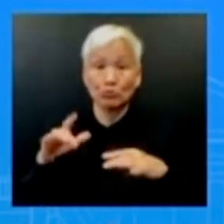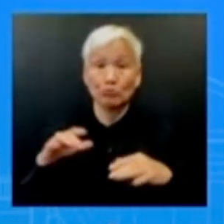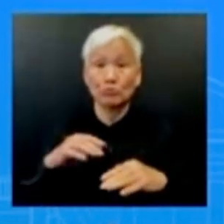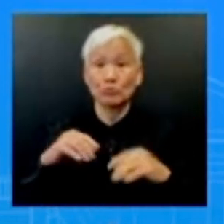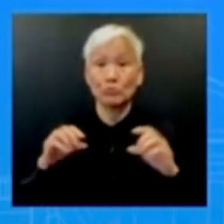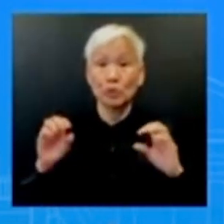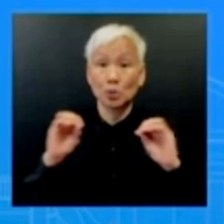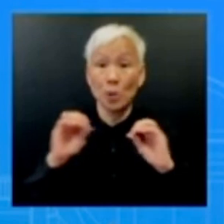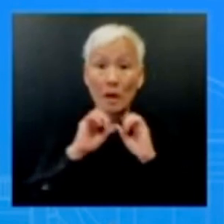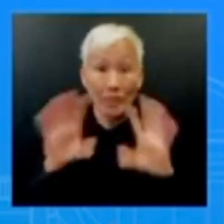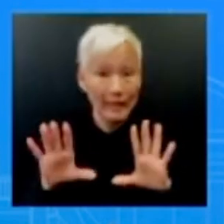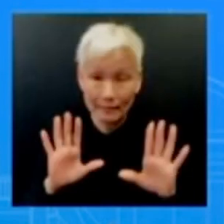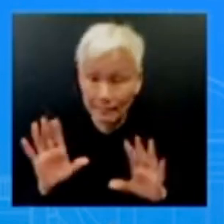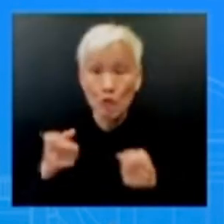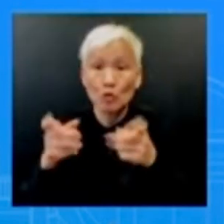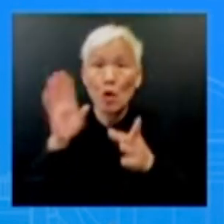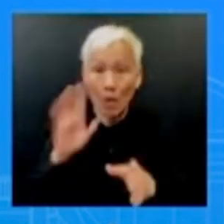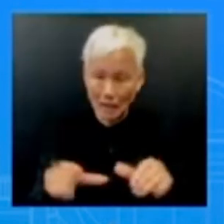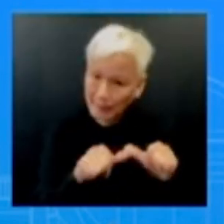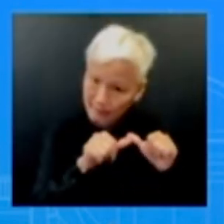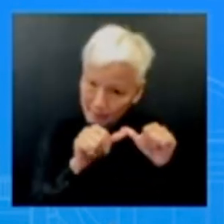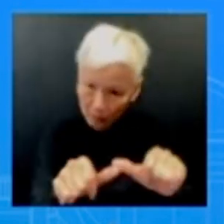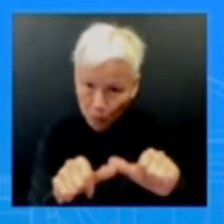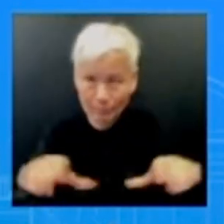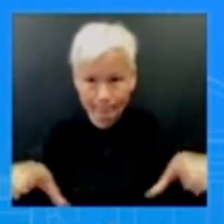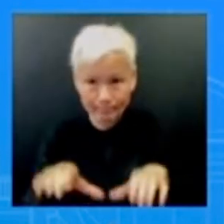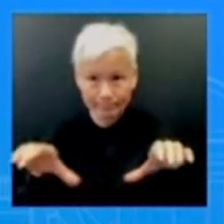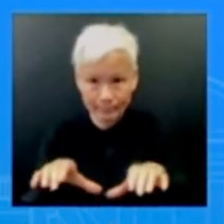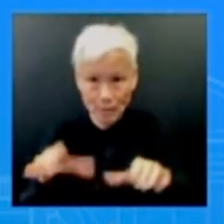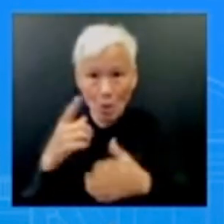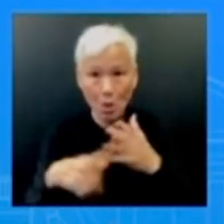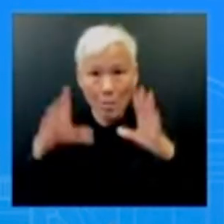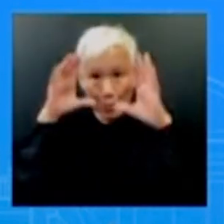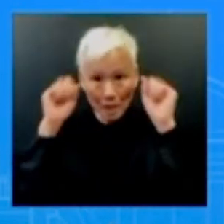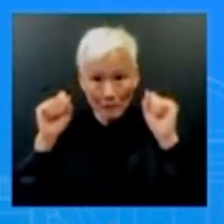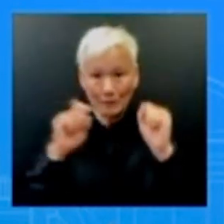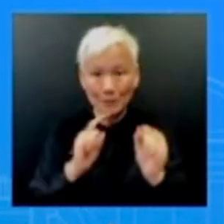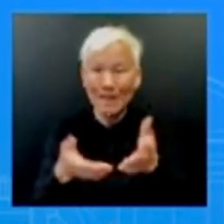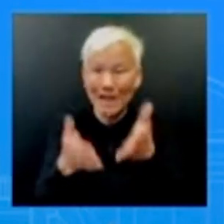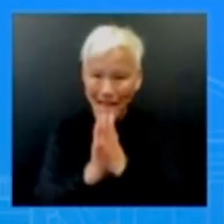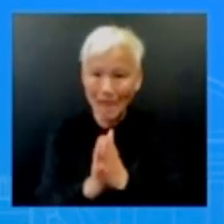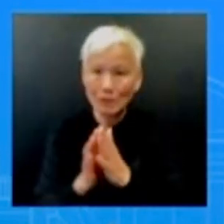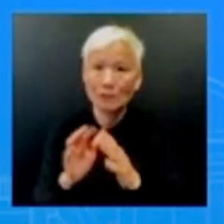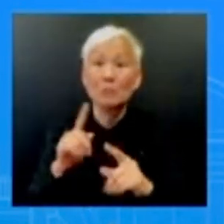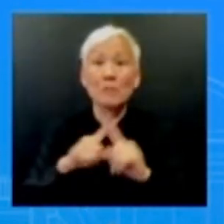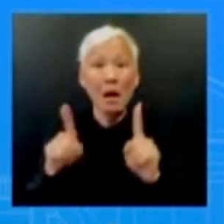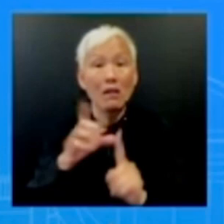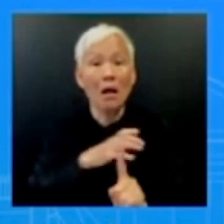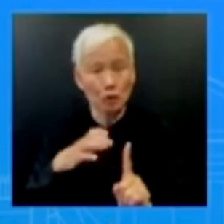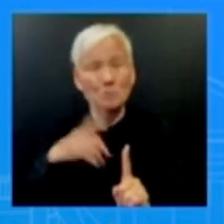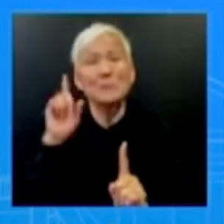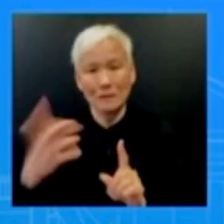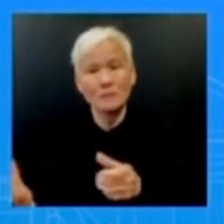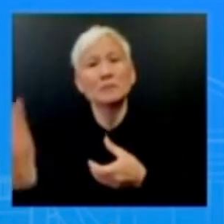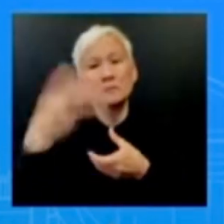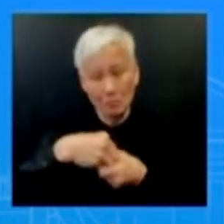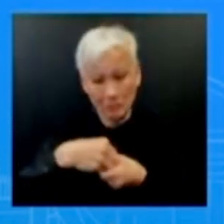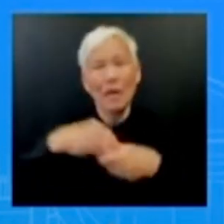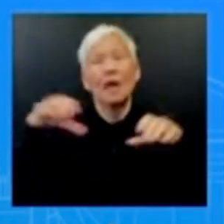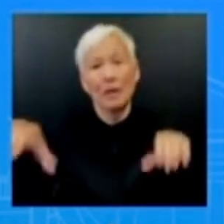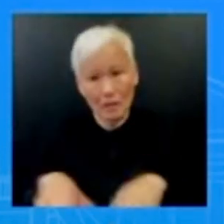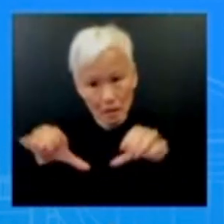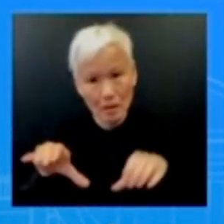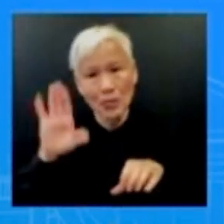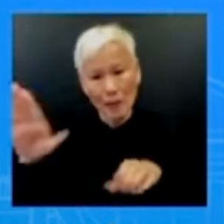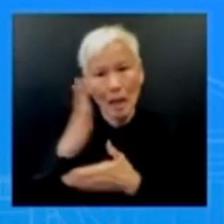asked of them, these past 2 years. But again, Congress has to act. We need to make sure that they do their part in this as the president